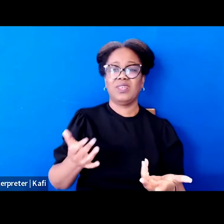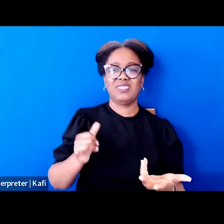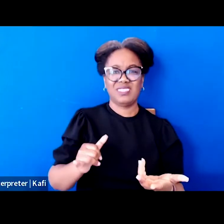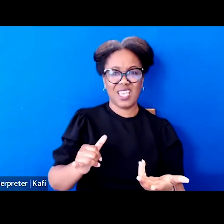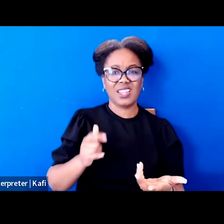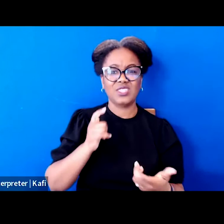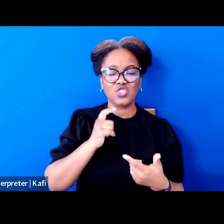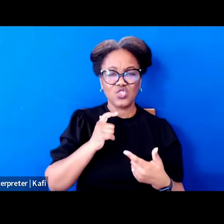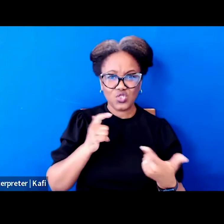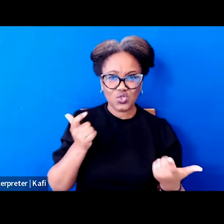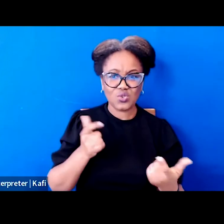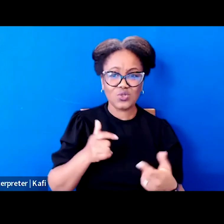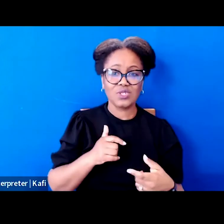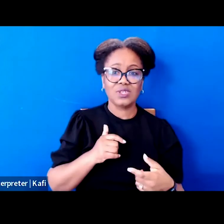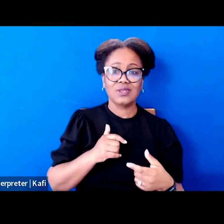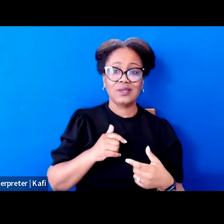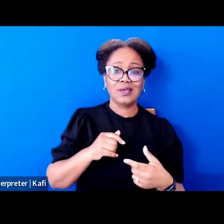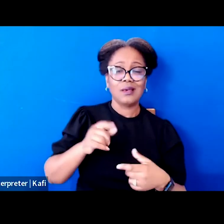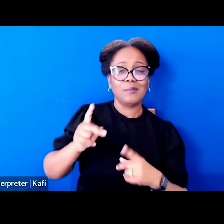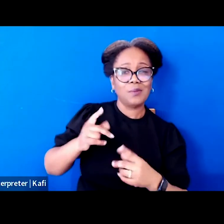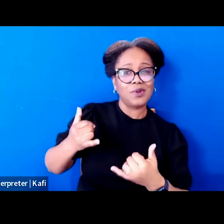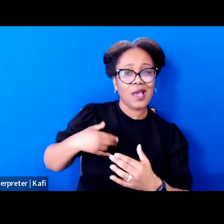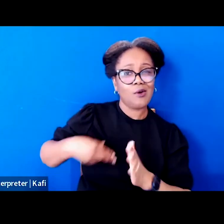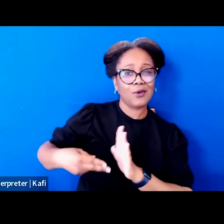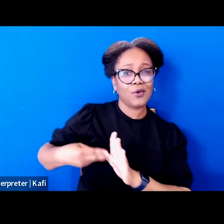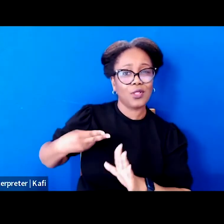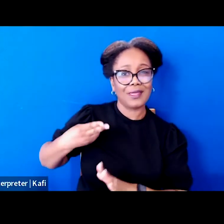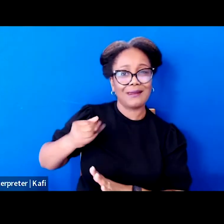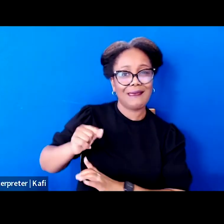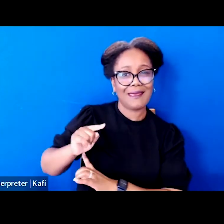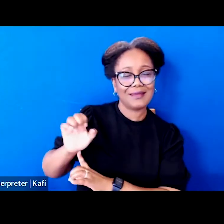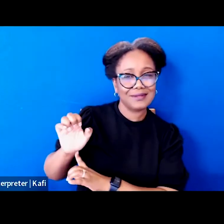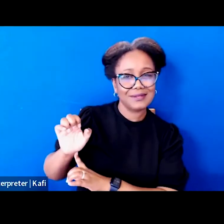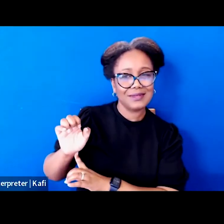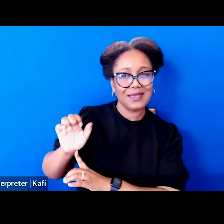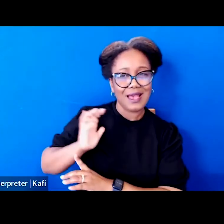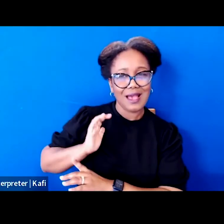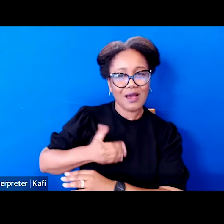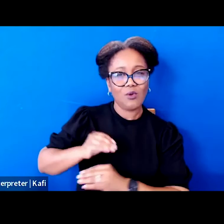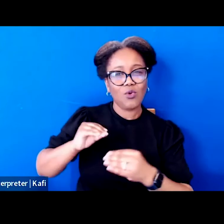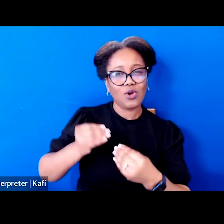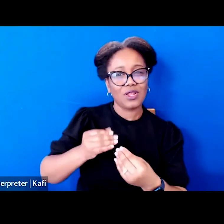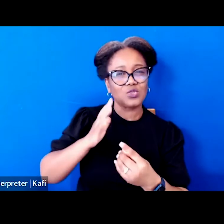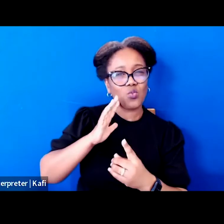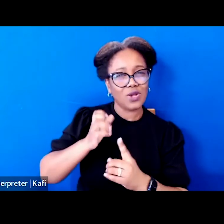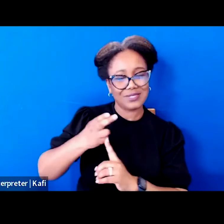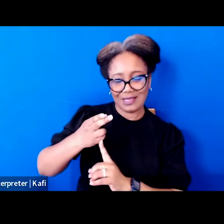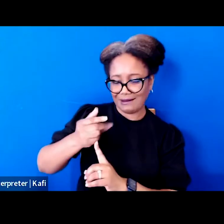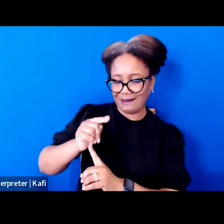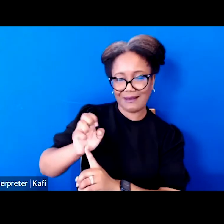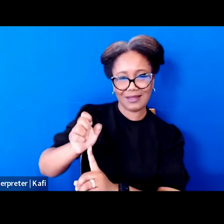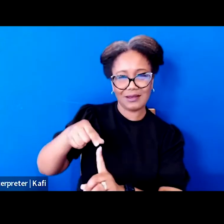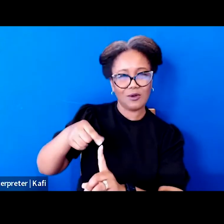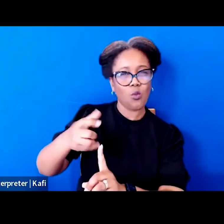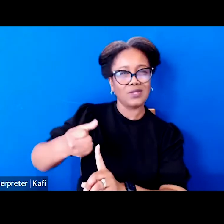discourse of hate, or actually work against it to help our communities writ large